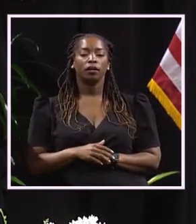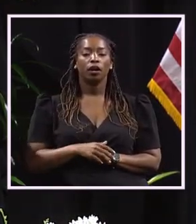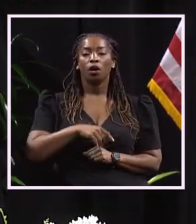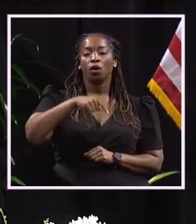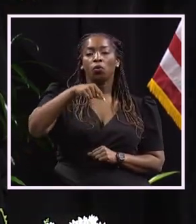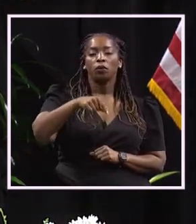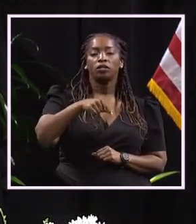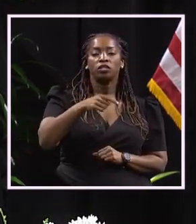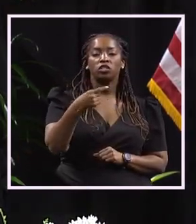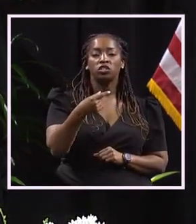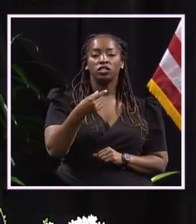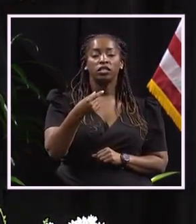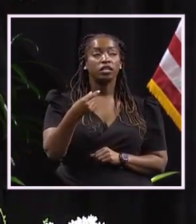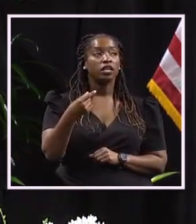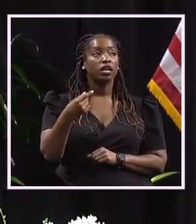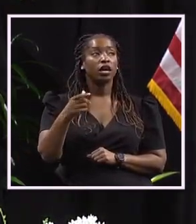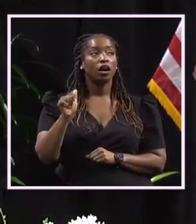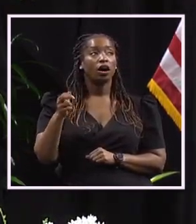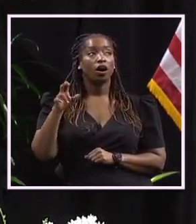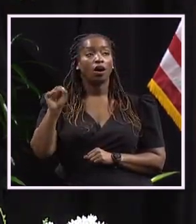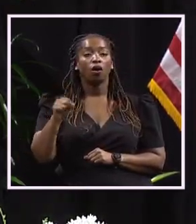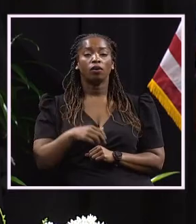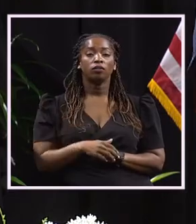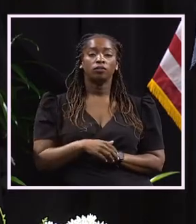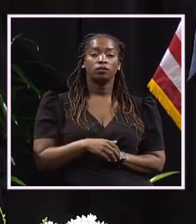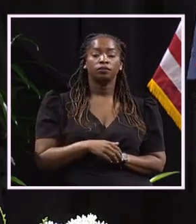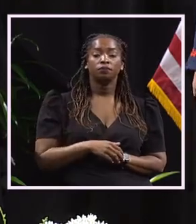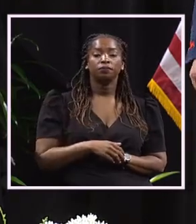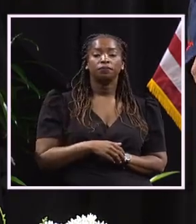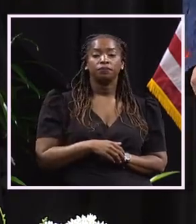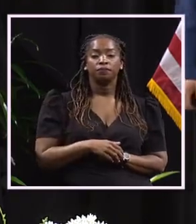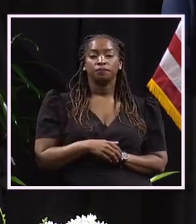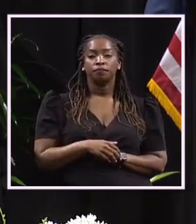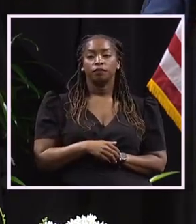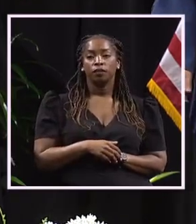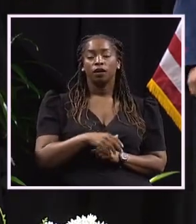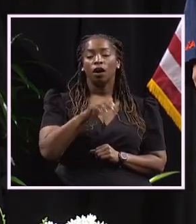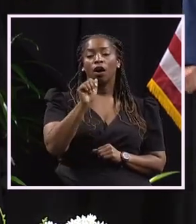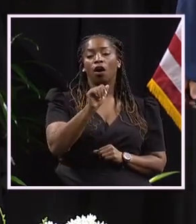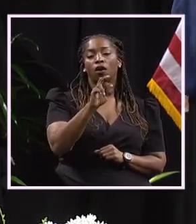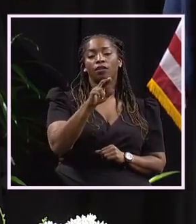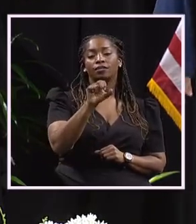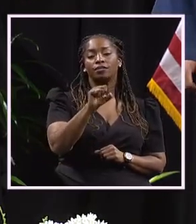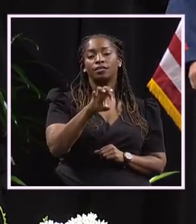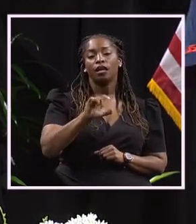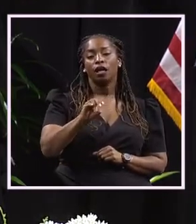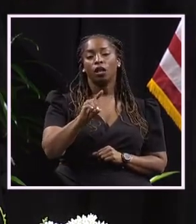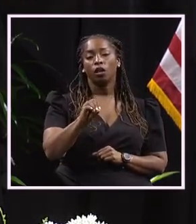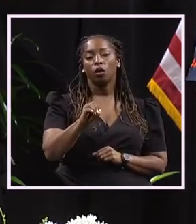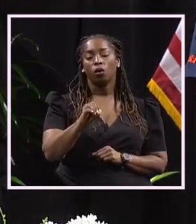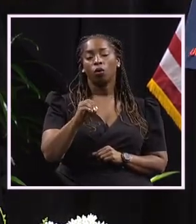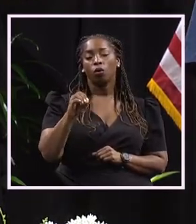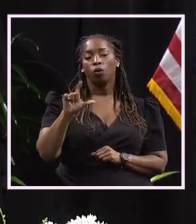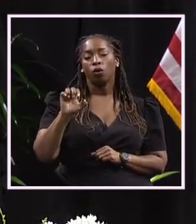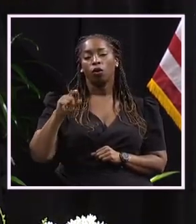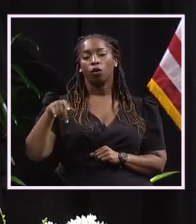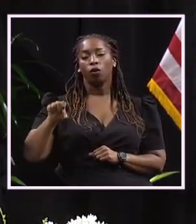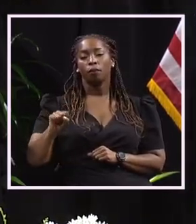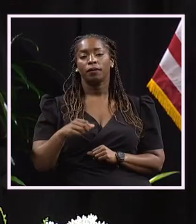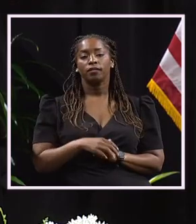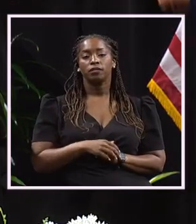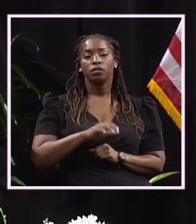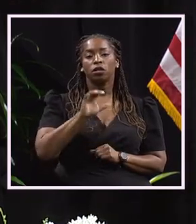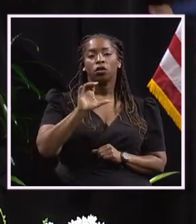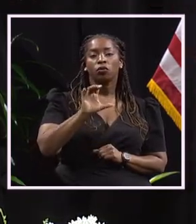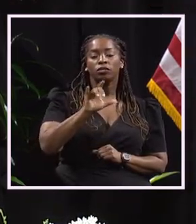Arce, Josh Arellano, Marcelo Lopez, Christian L. Cardenas,